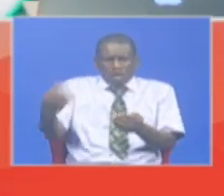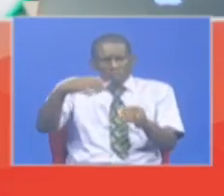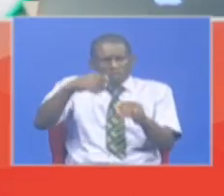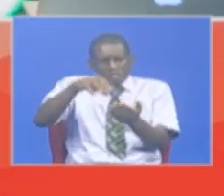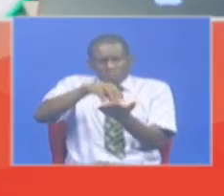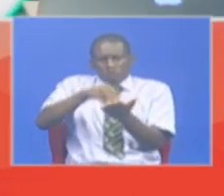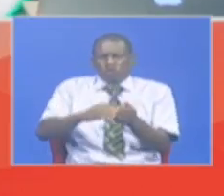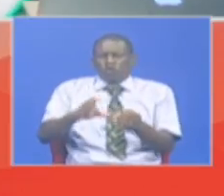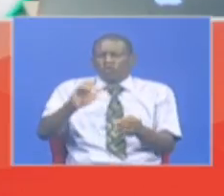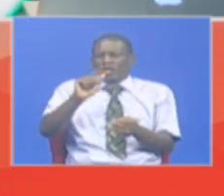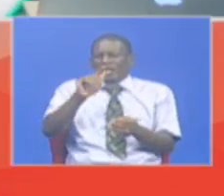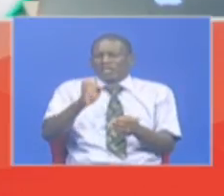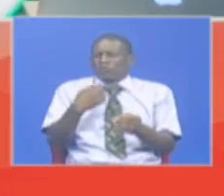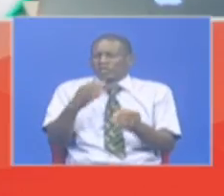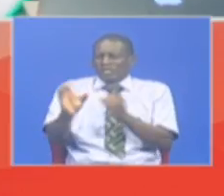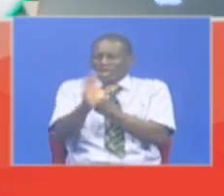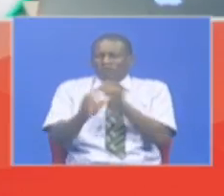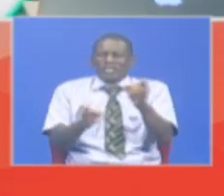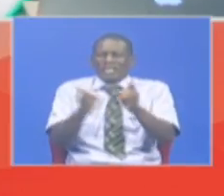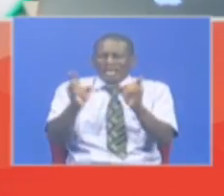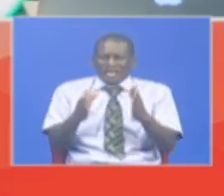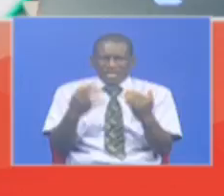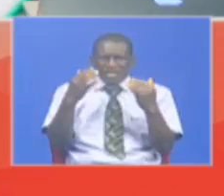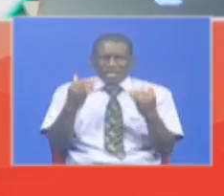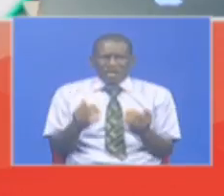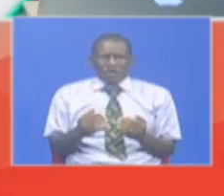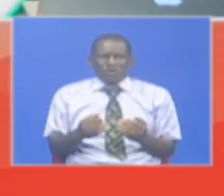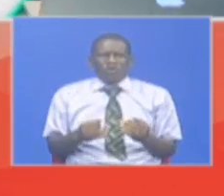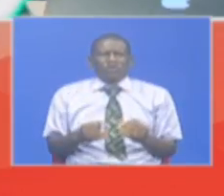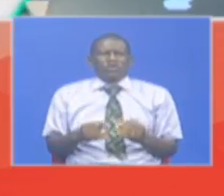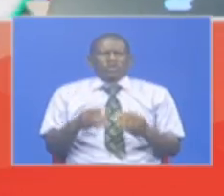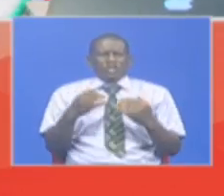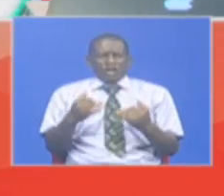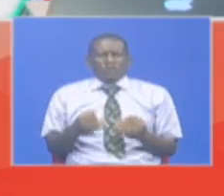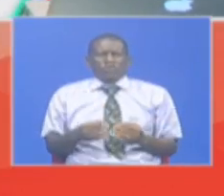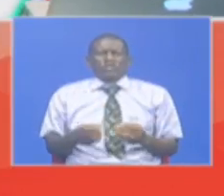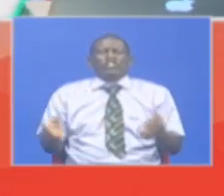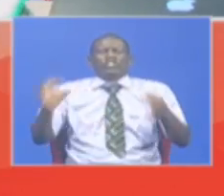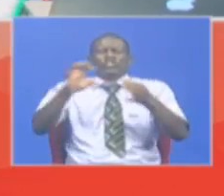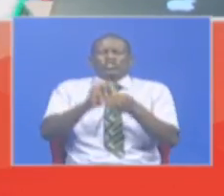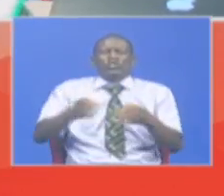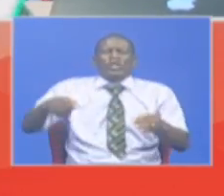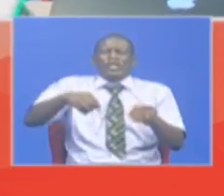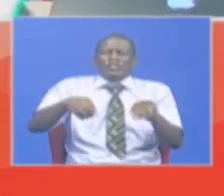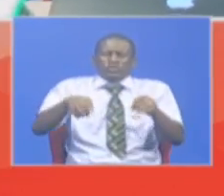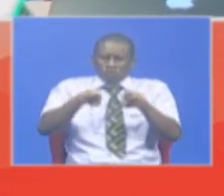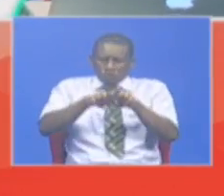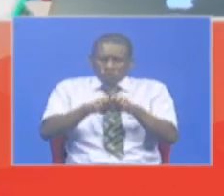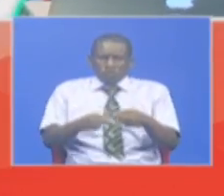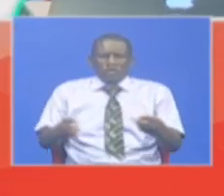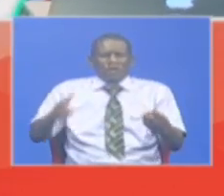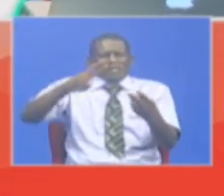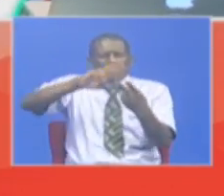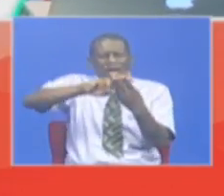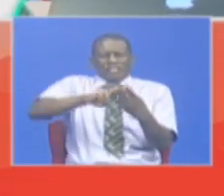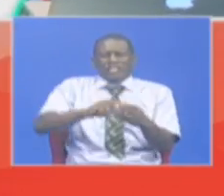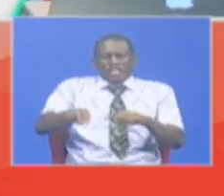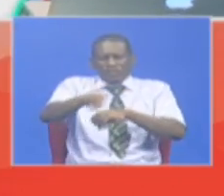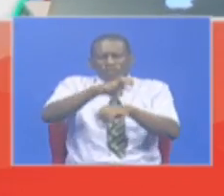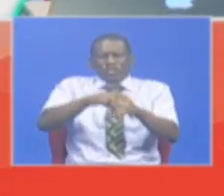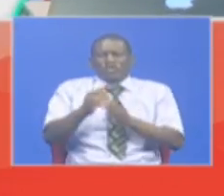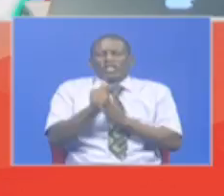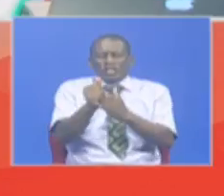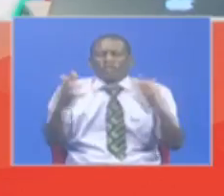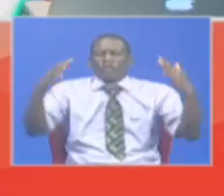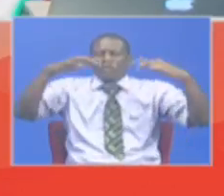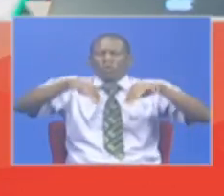country director. So you get to drive a show with me as well. Remember, the hashtag is Nation Leadership Forum. Also, you